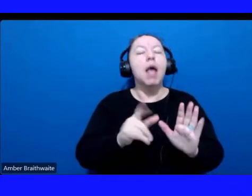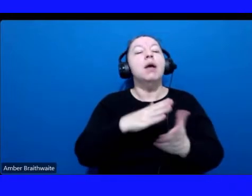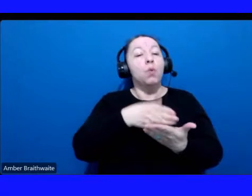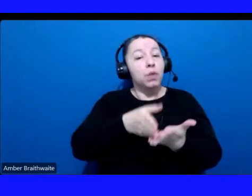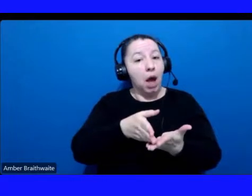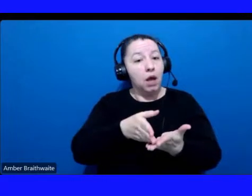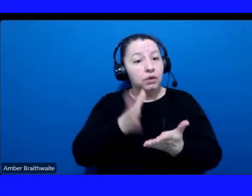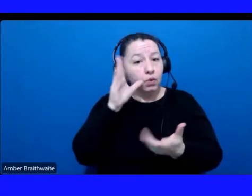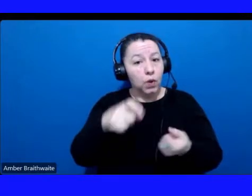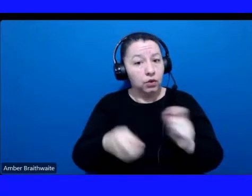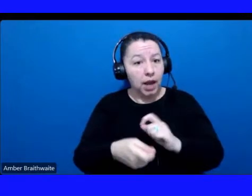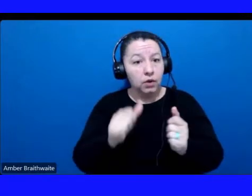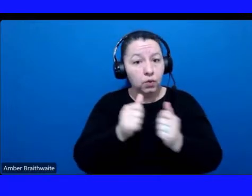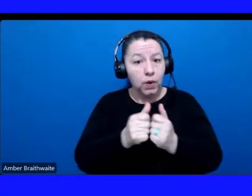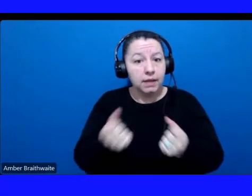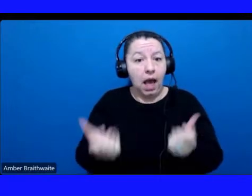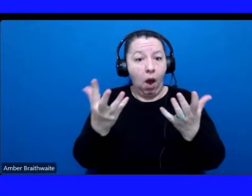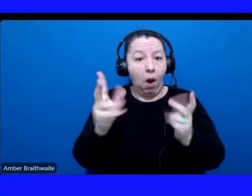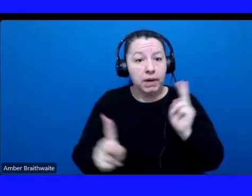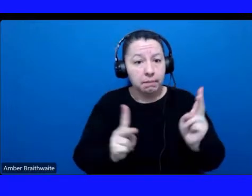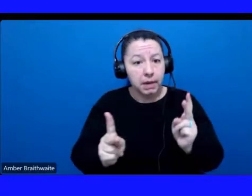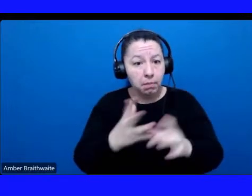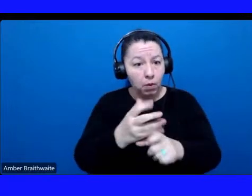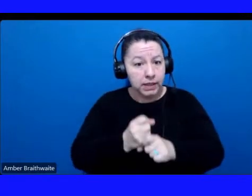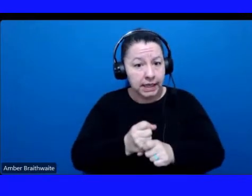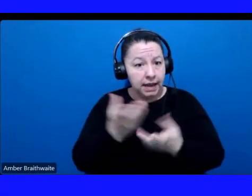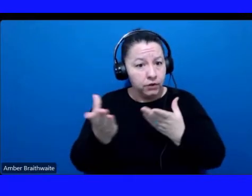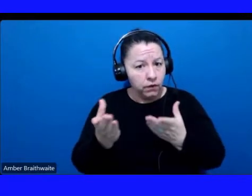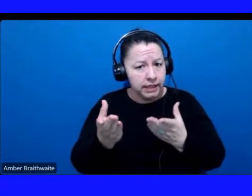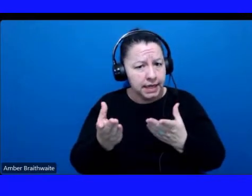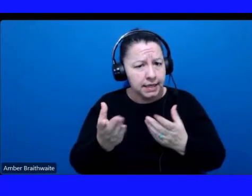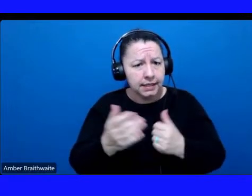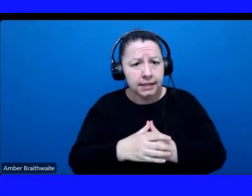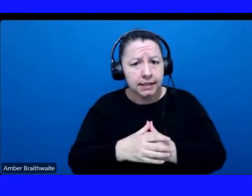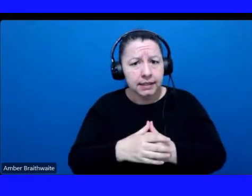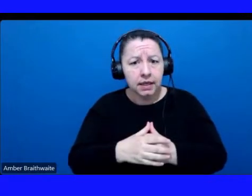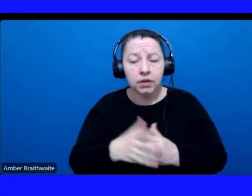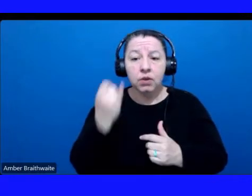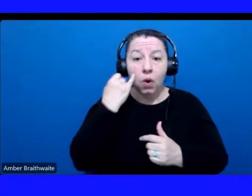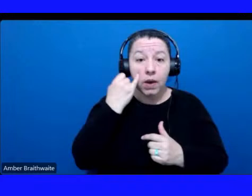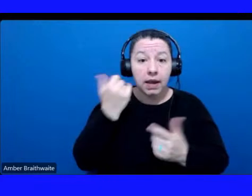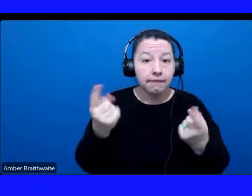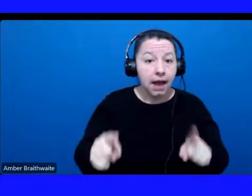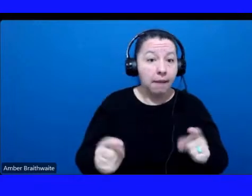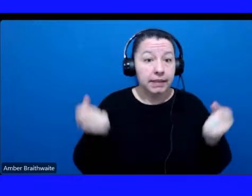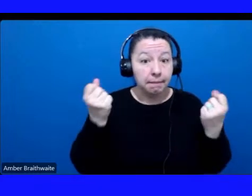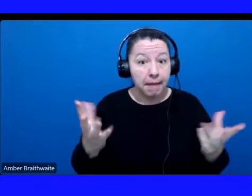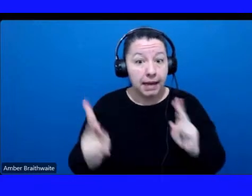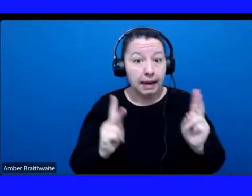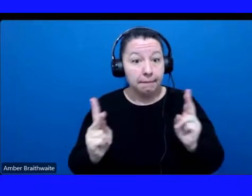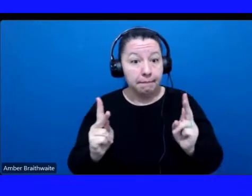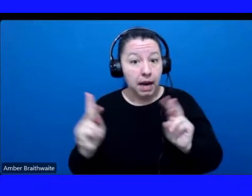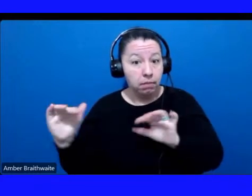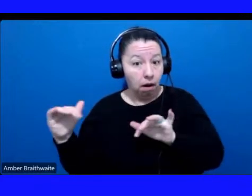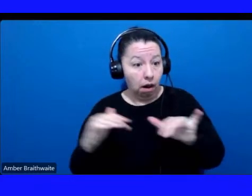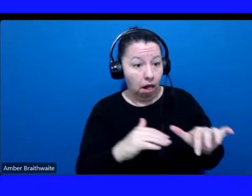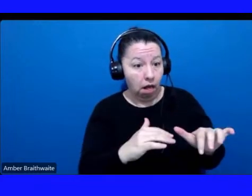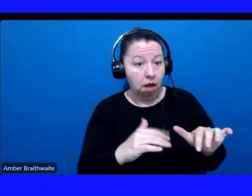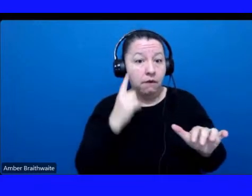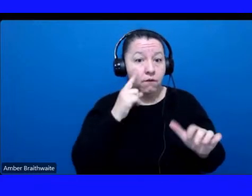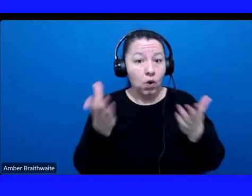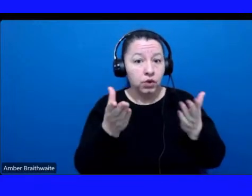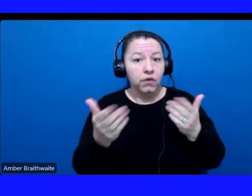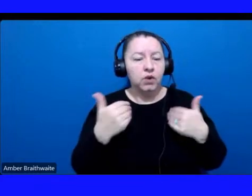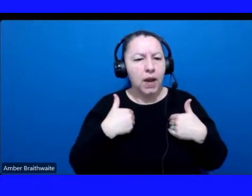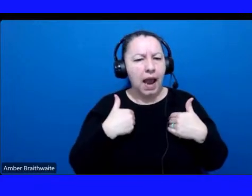contract that doesn't change depending on the number of clients served. And then the staffing doesn't fluctuate from year to year because we anticipate and we